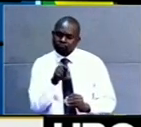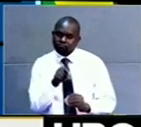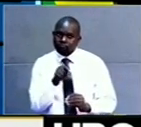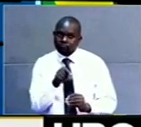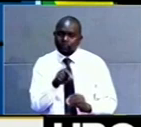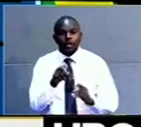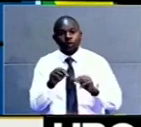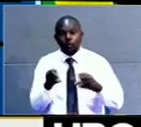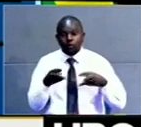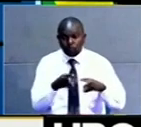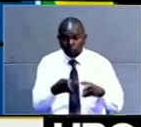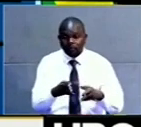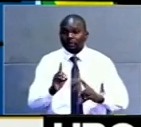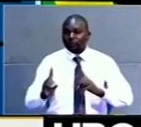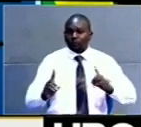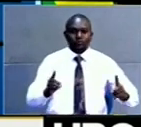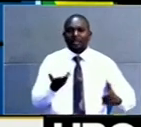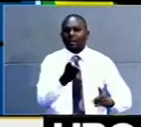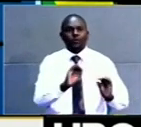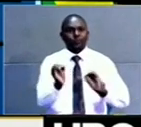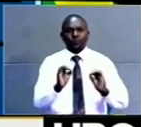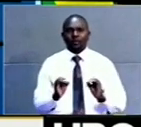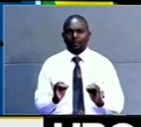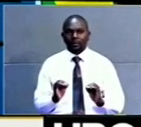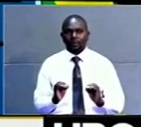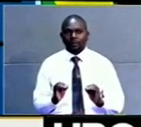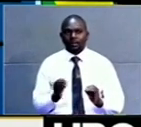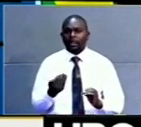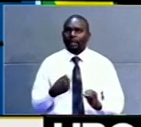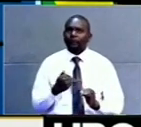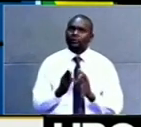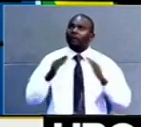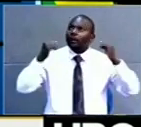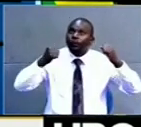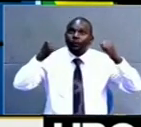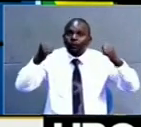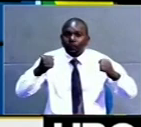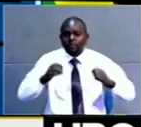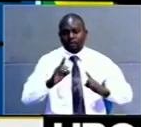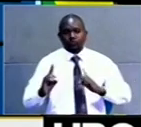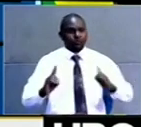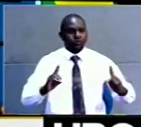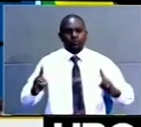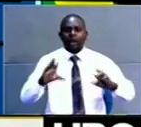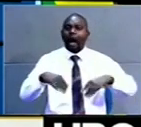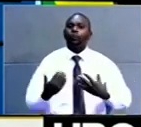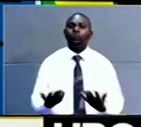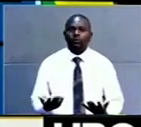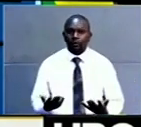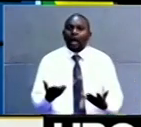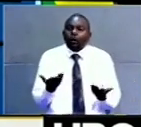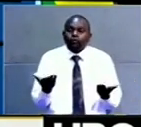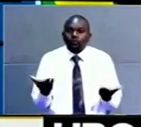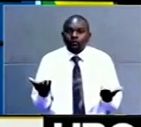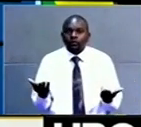there's no way you can observe social distancing. If you're having a rally, how are you going to organize social distancing? A rally? How?